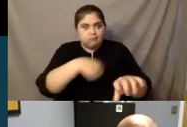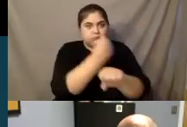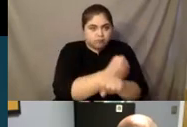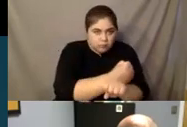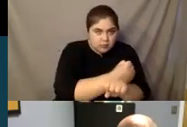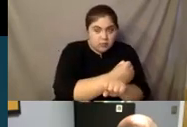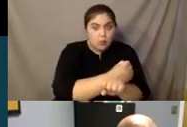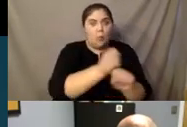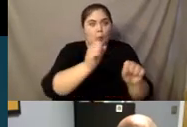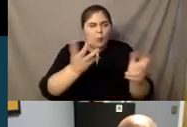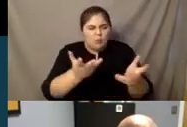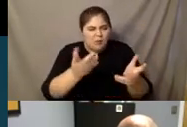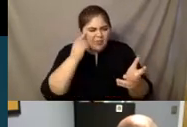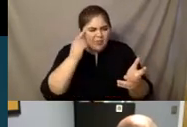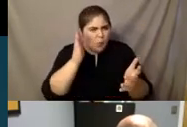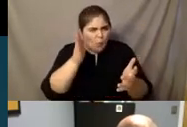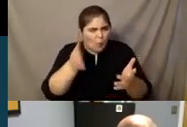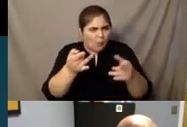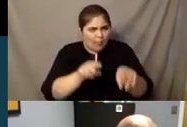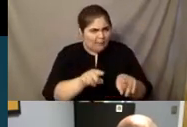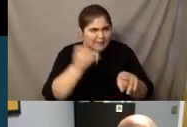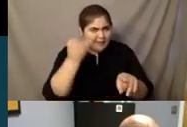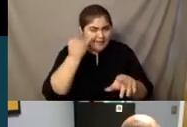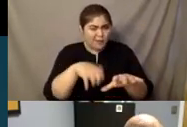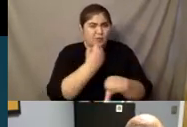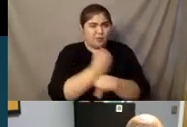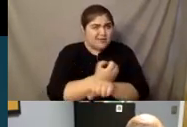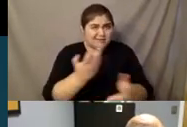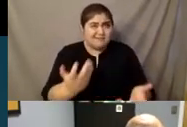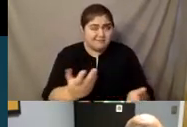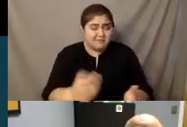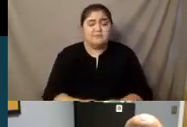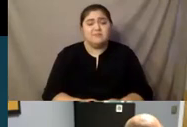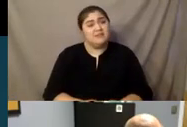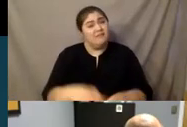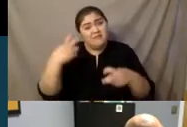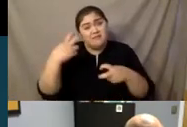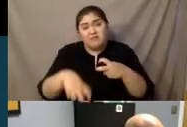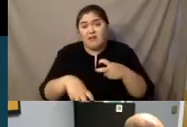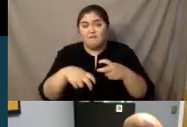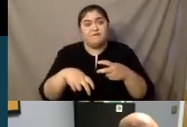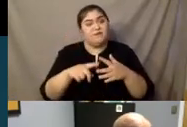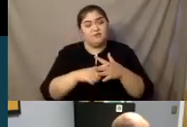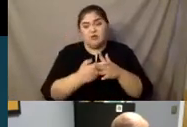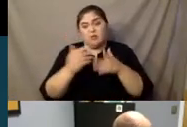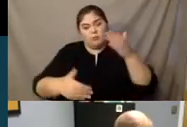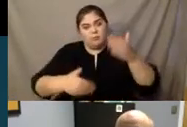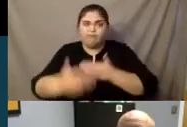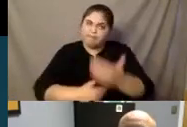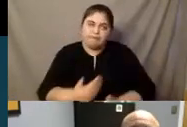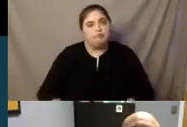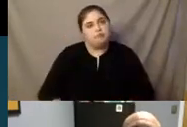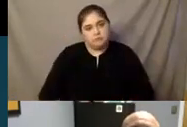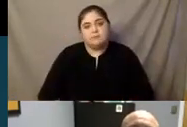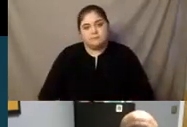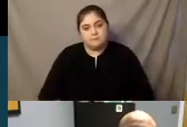what we can make happen and what good can come of it, because it's very difficult to get things moving right now. And then